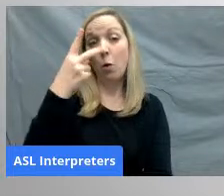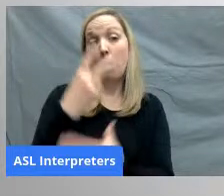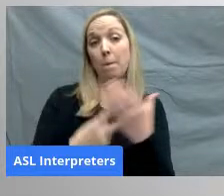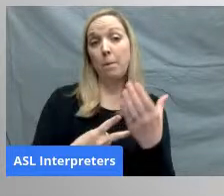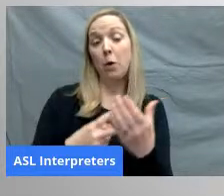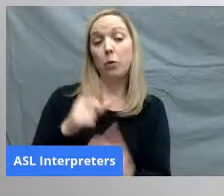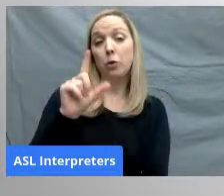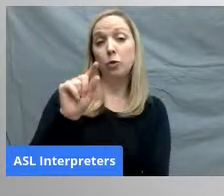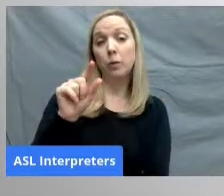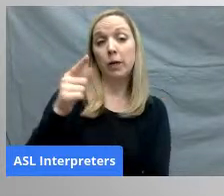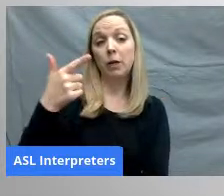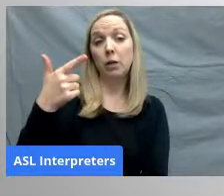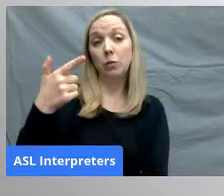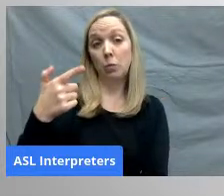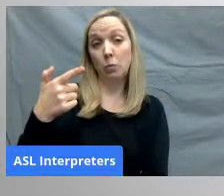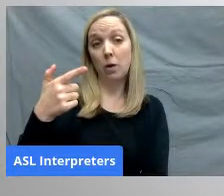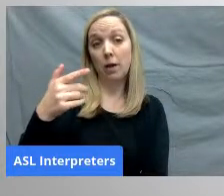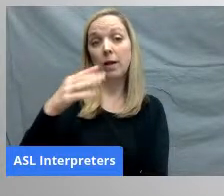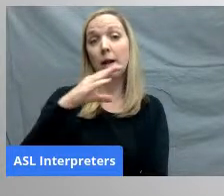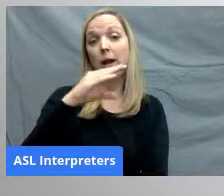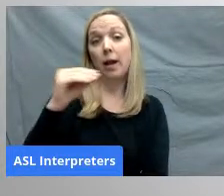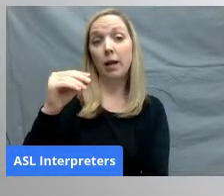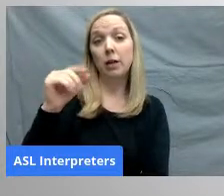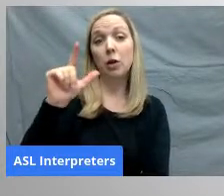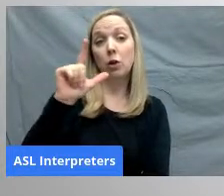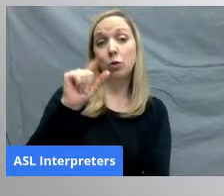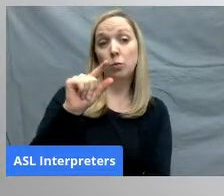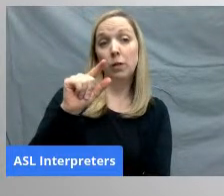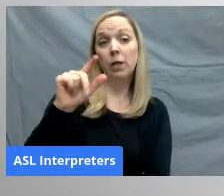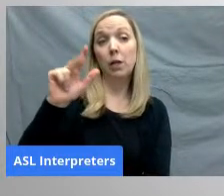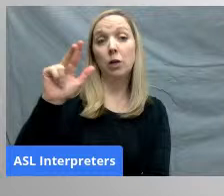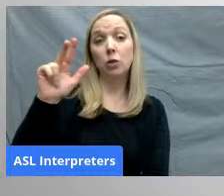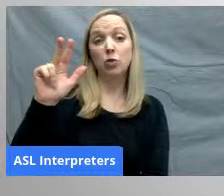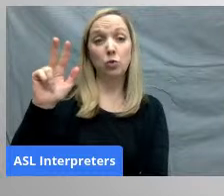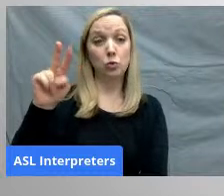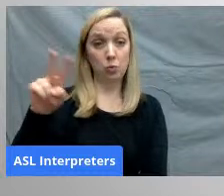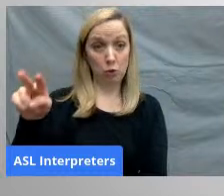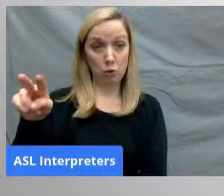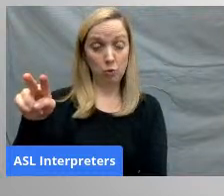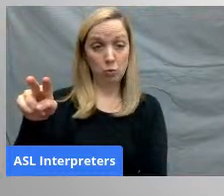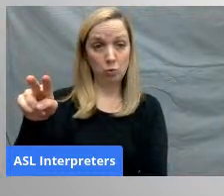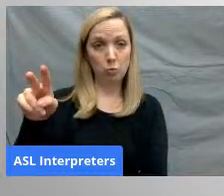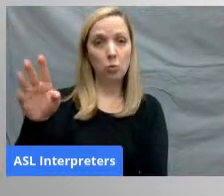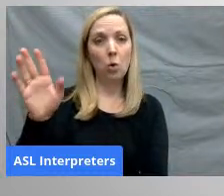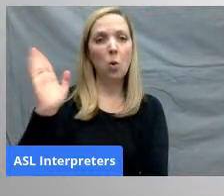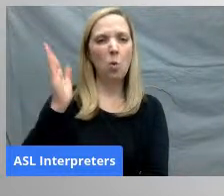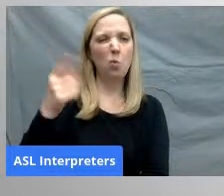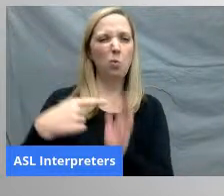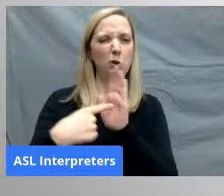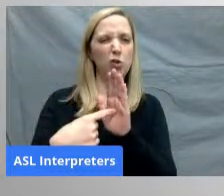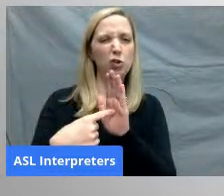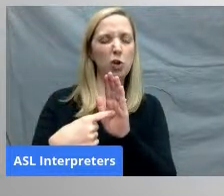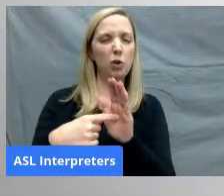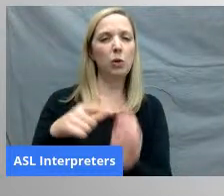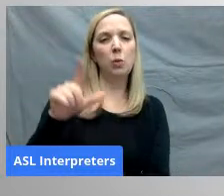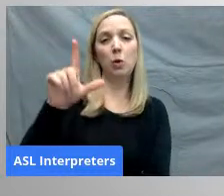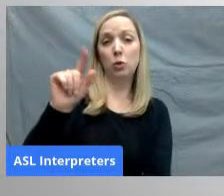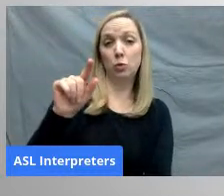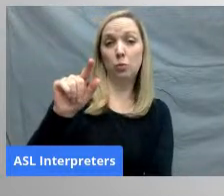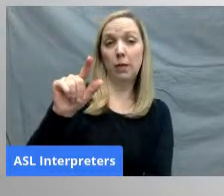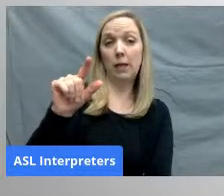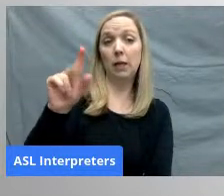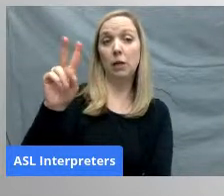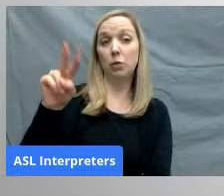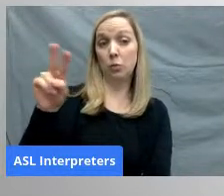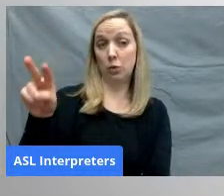2021-22 and 22-23 calendar. We're going to show you the highlights of the 2021-22, but the calendars are